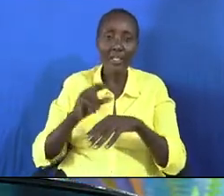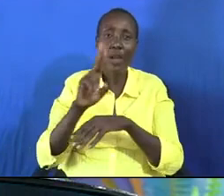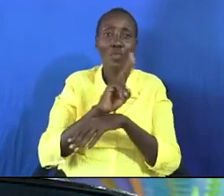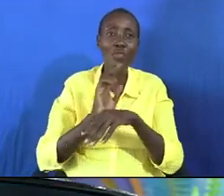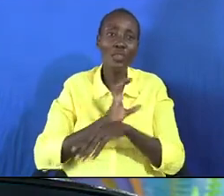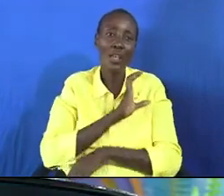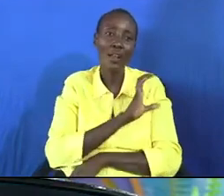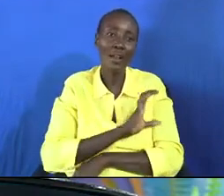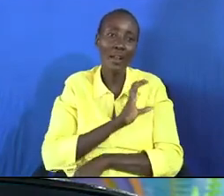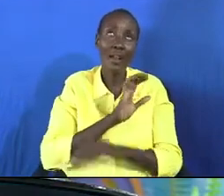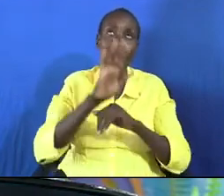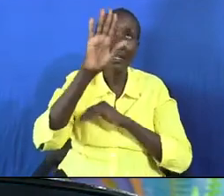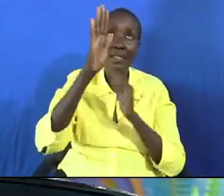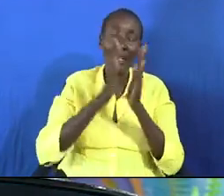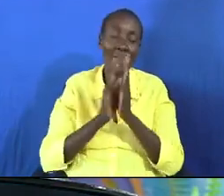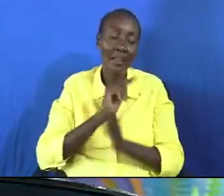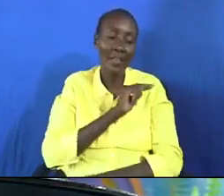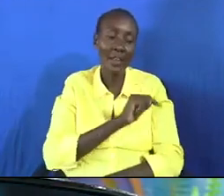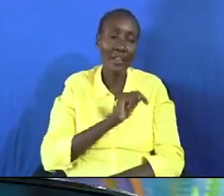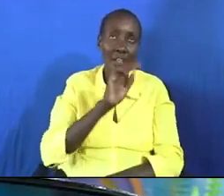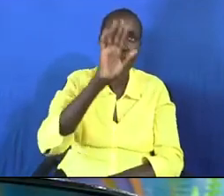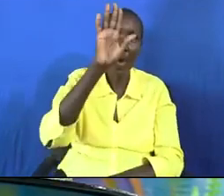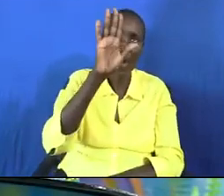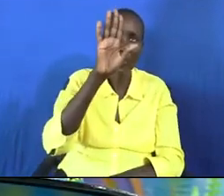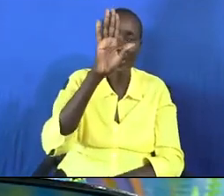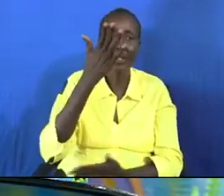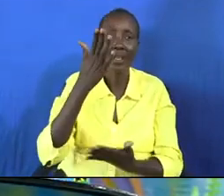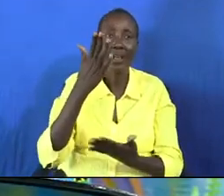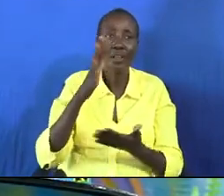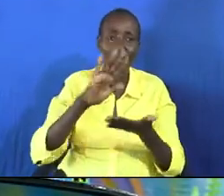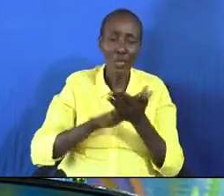the character, the nature of God as your